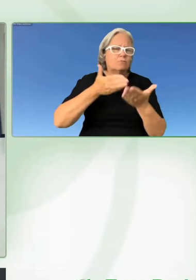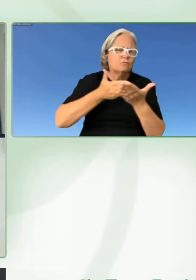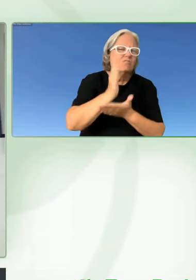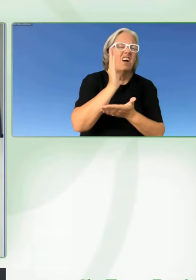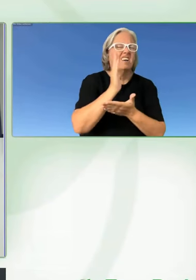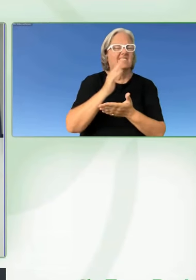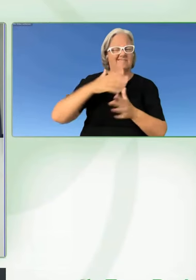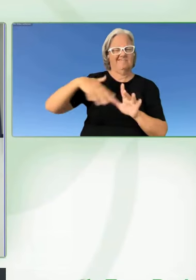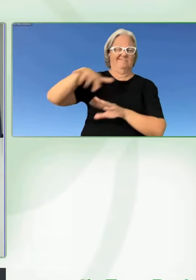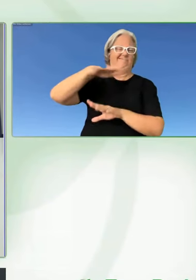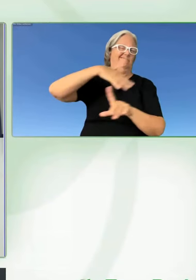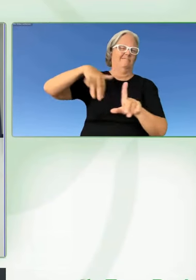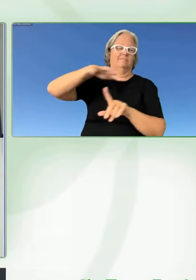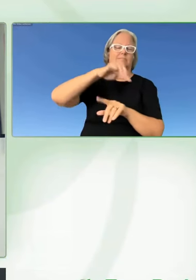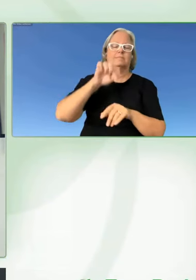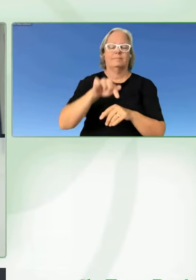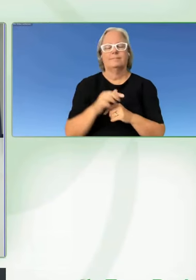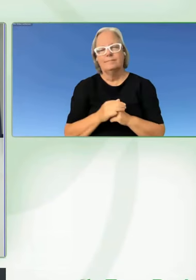If I can